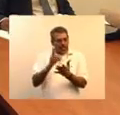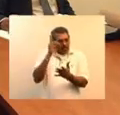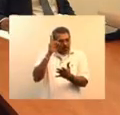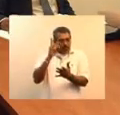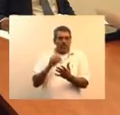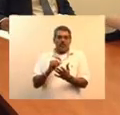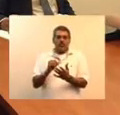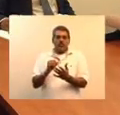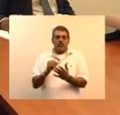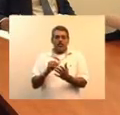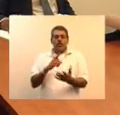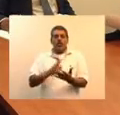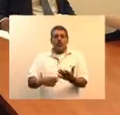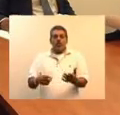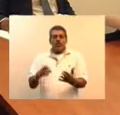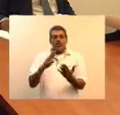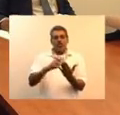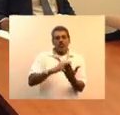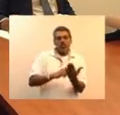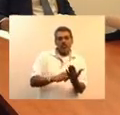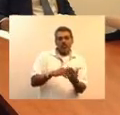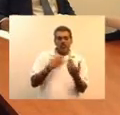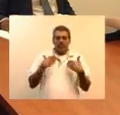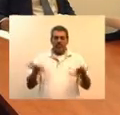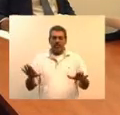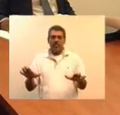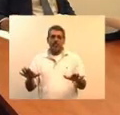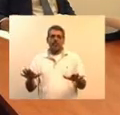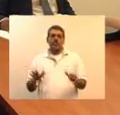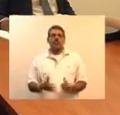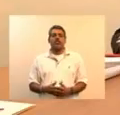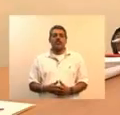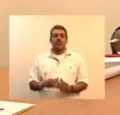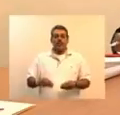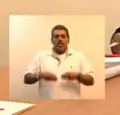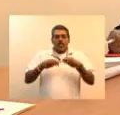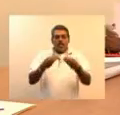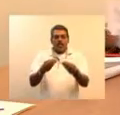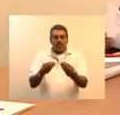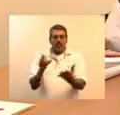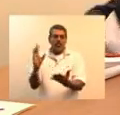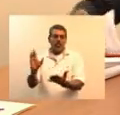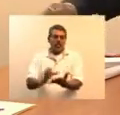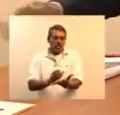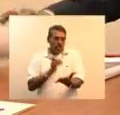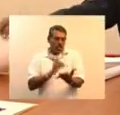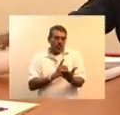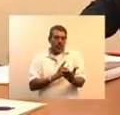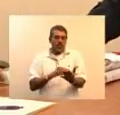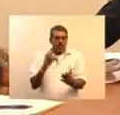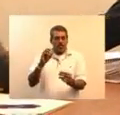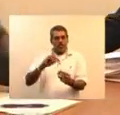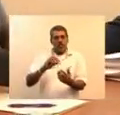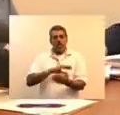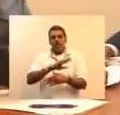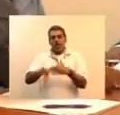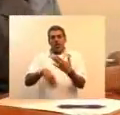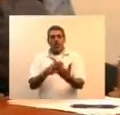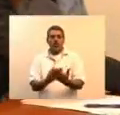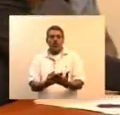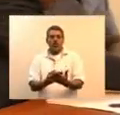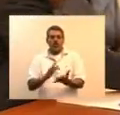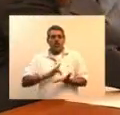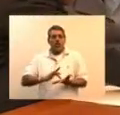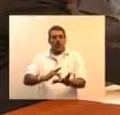work. The mediator will only inform the court that the mediation has been concluded. It is up to